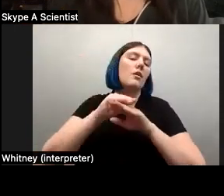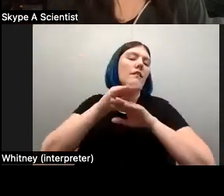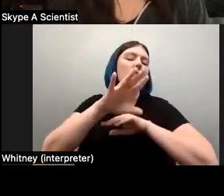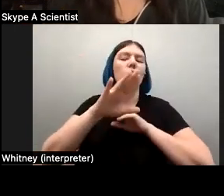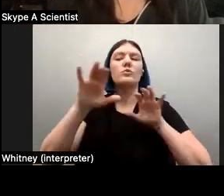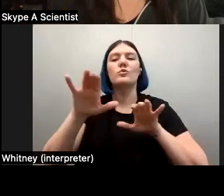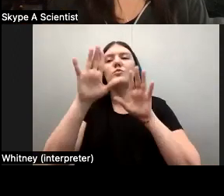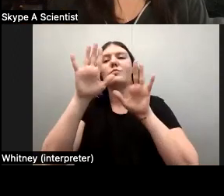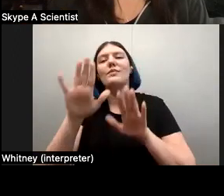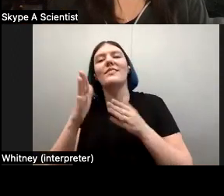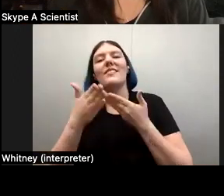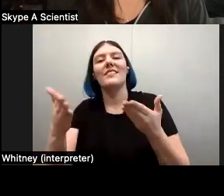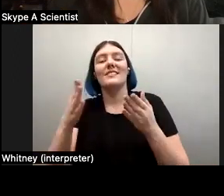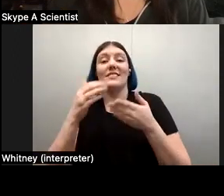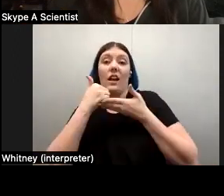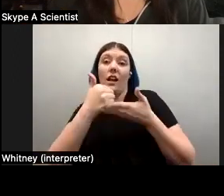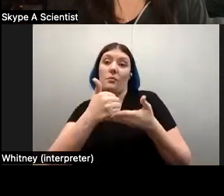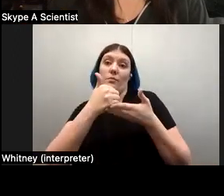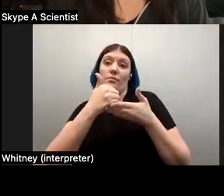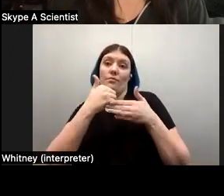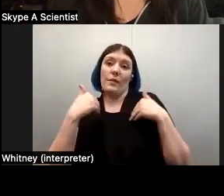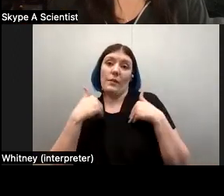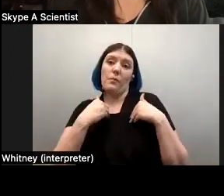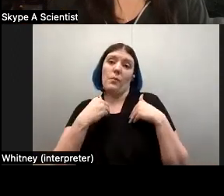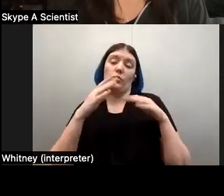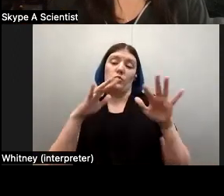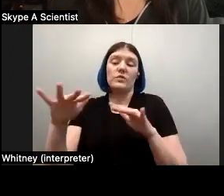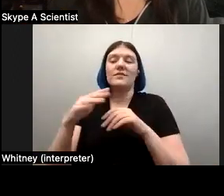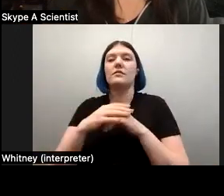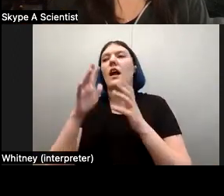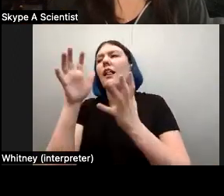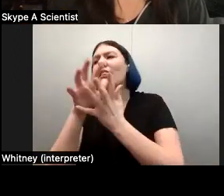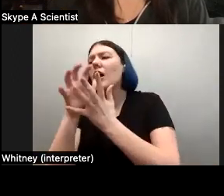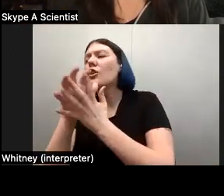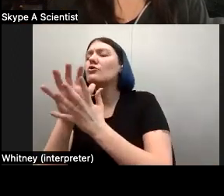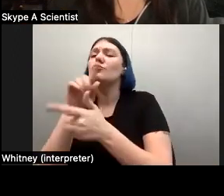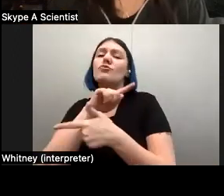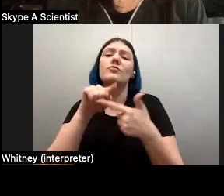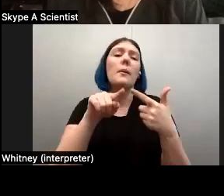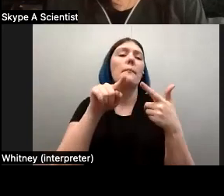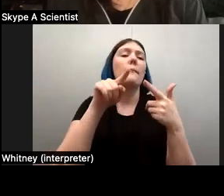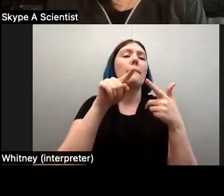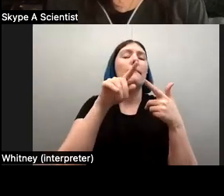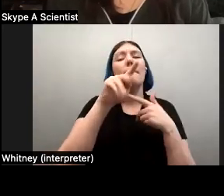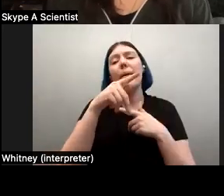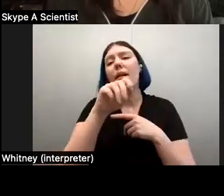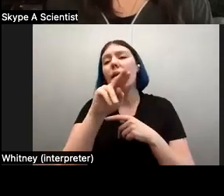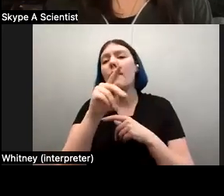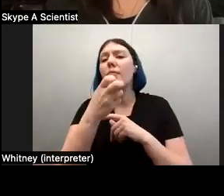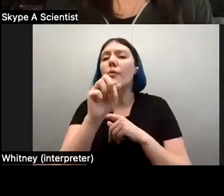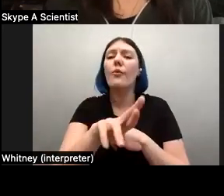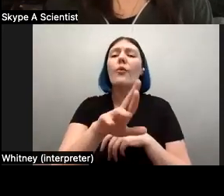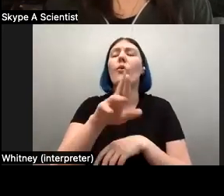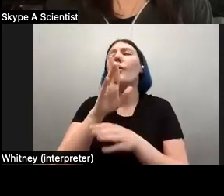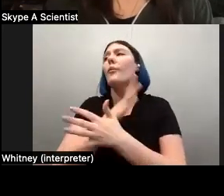and really bring wildlife back. And we can do great things for alligators, and we can do great things for panthers, and we can do great things for bears, and we can really